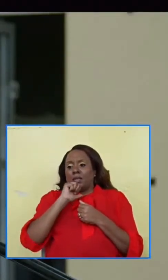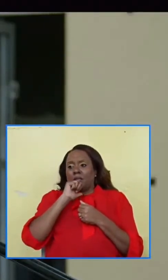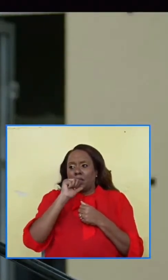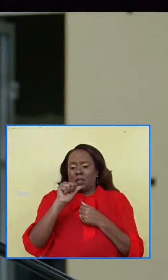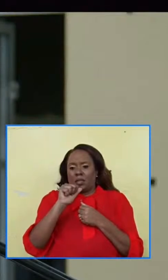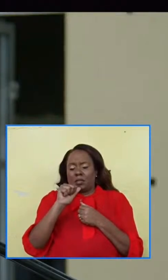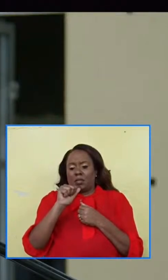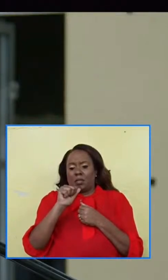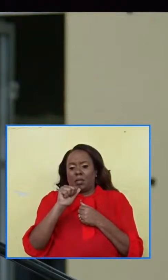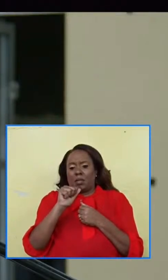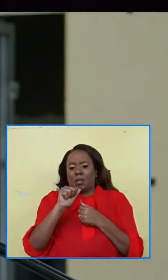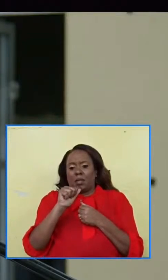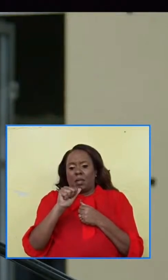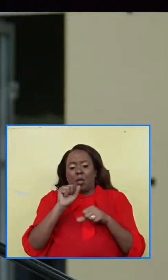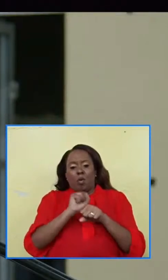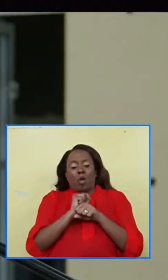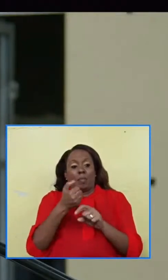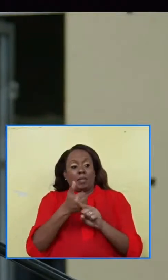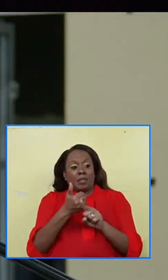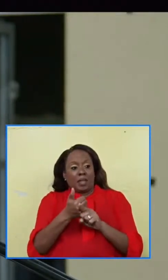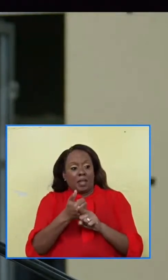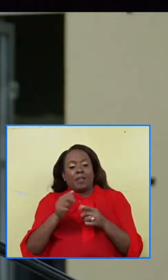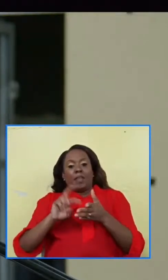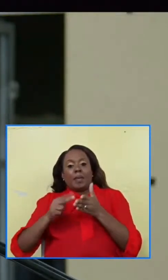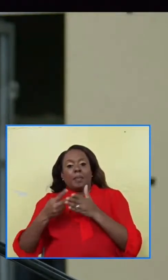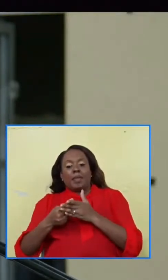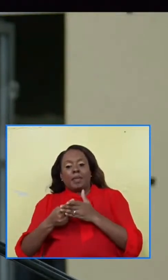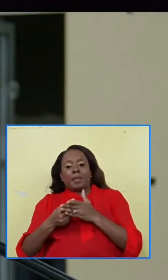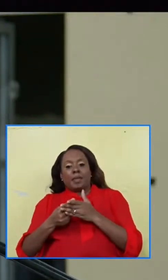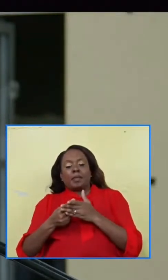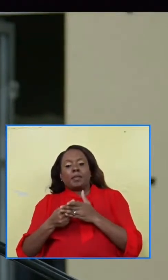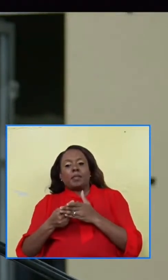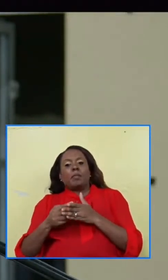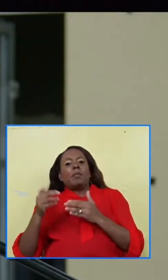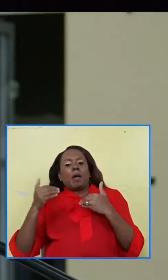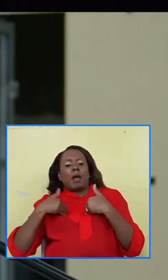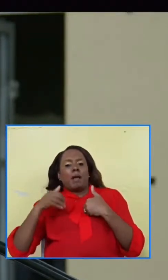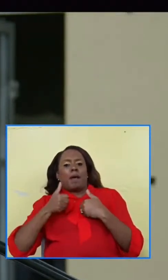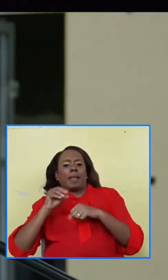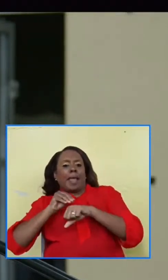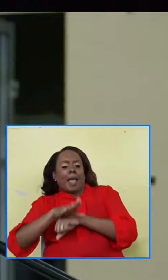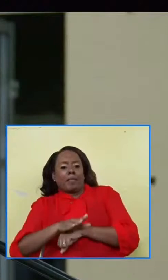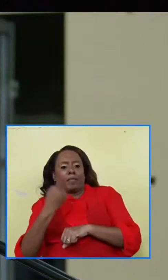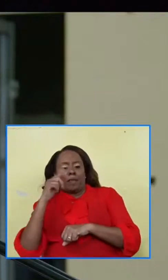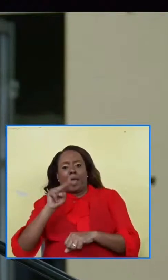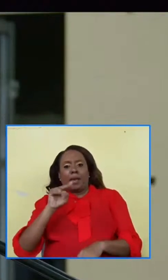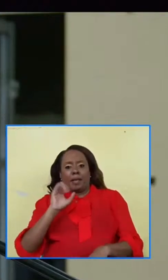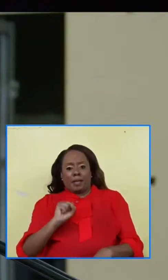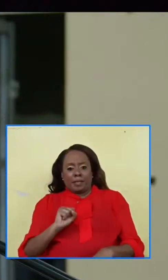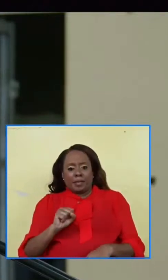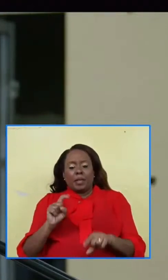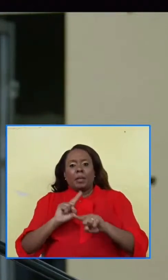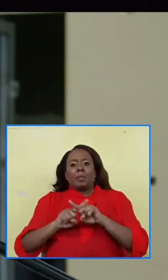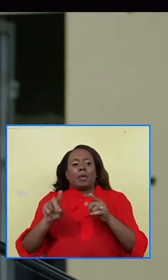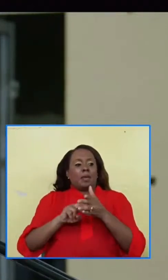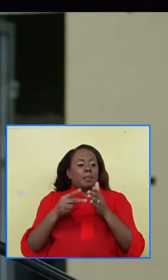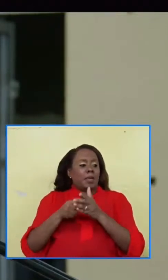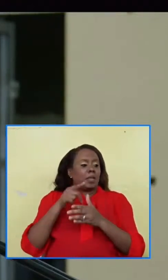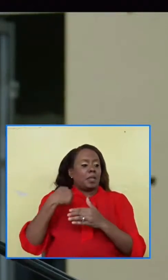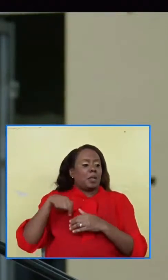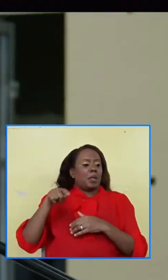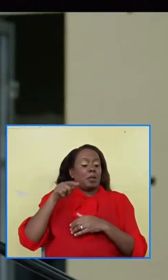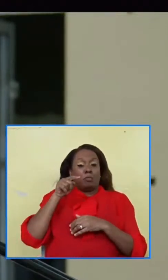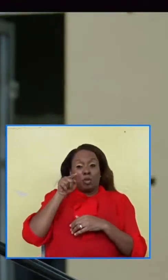without influence, but then you're saying that you have to invest in these particular ventures